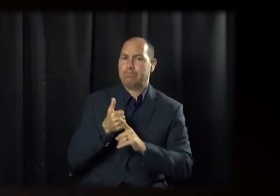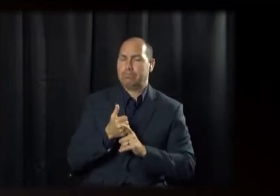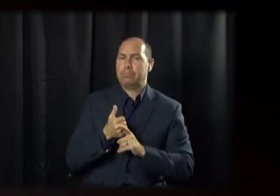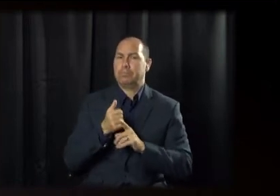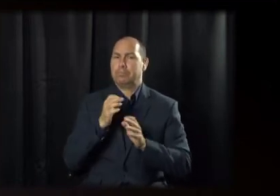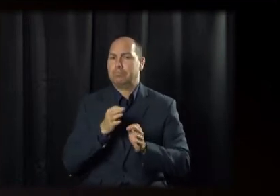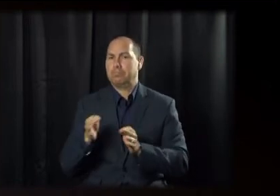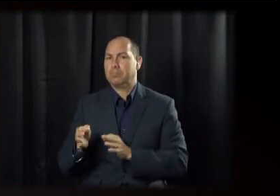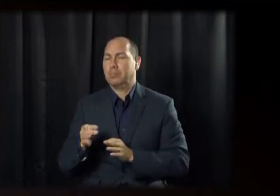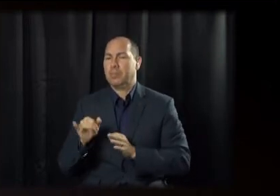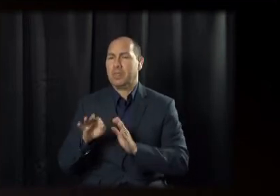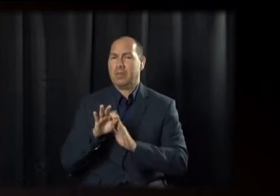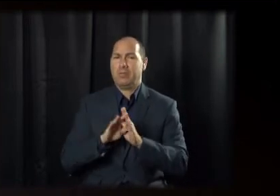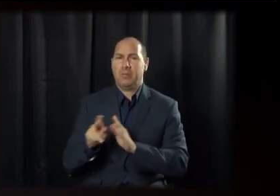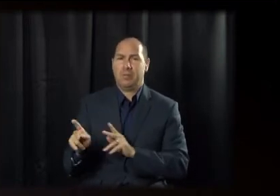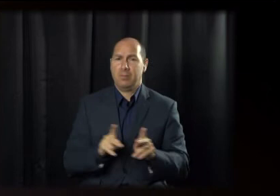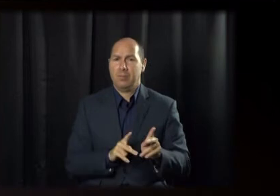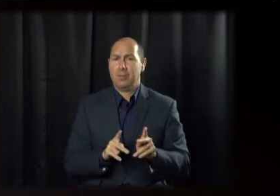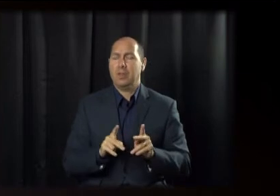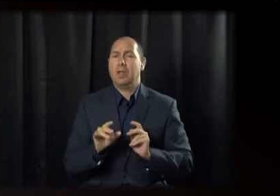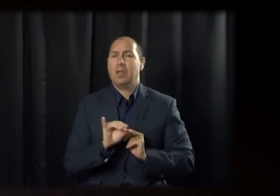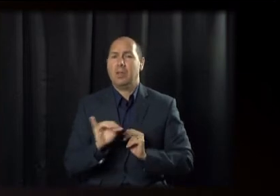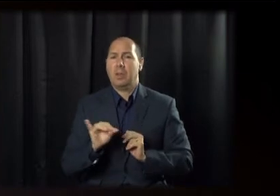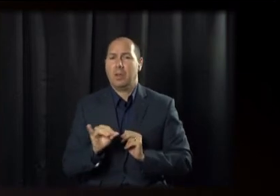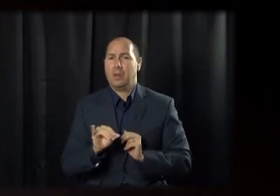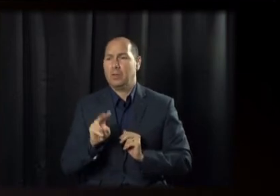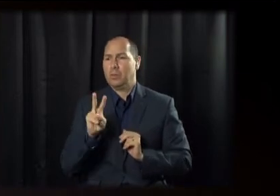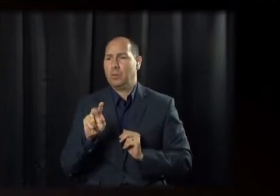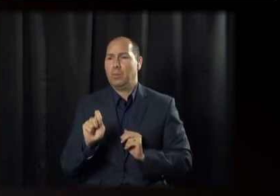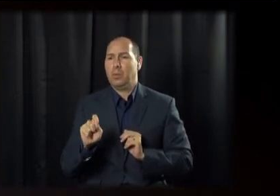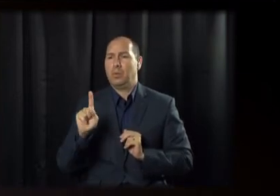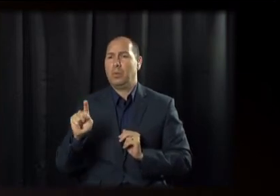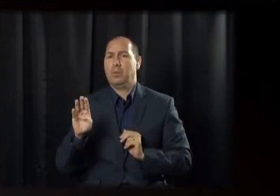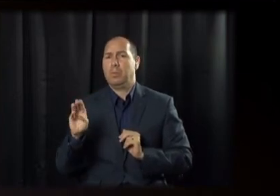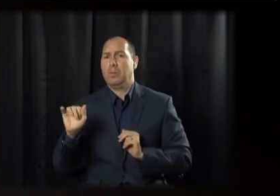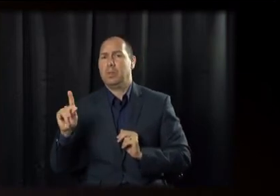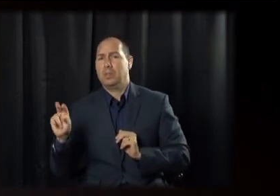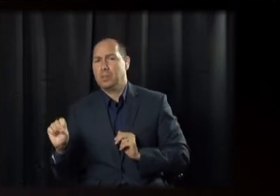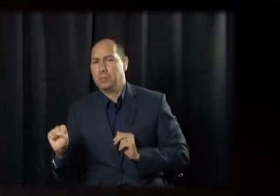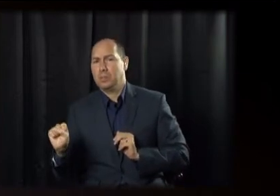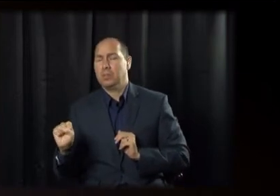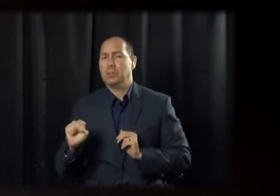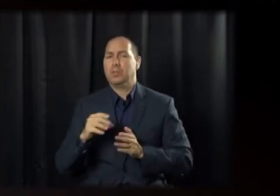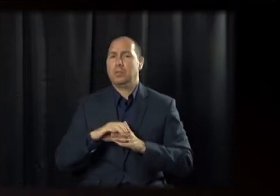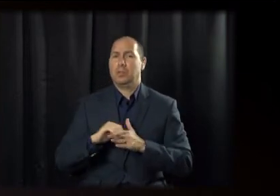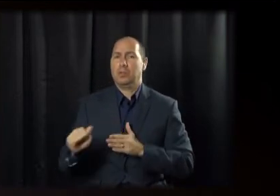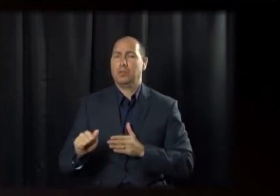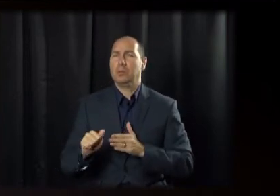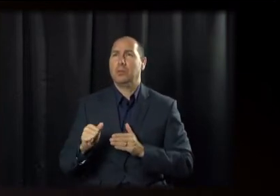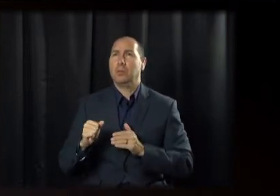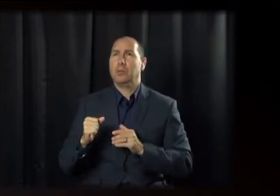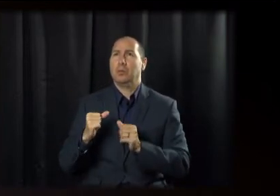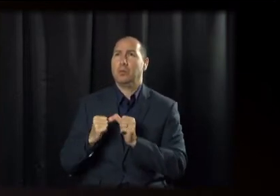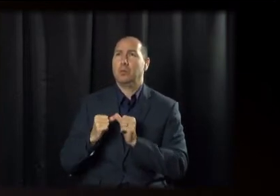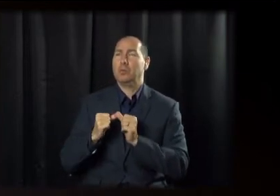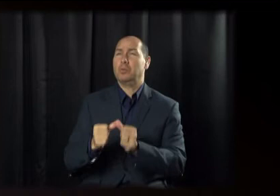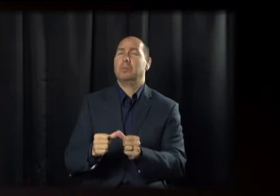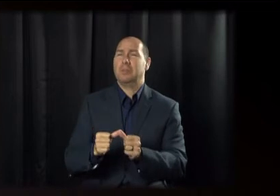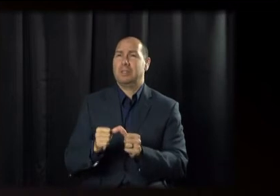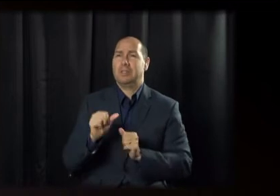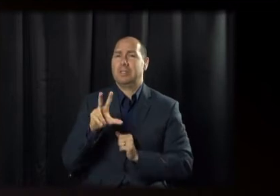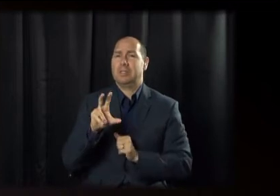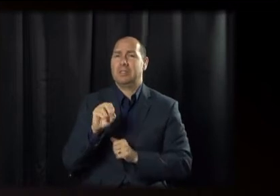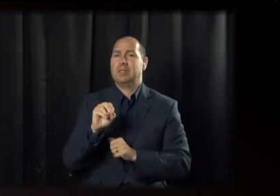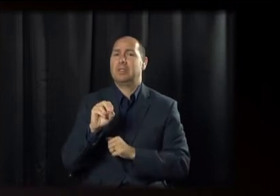in the fiscal plan, enabling an additional $2.1 billion of capital expenditures over the next 30 years, as illustrated by